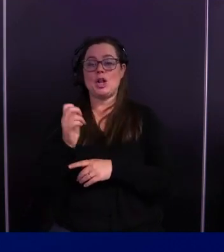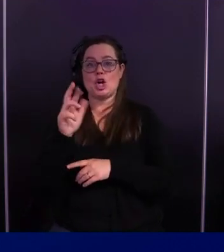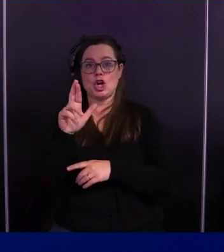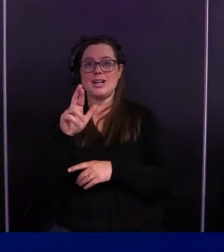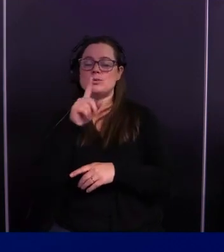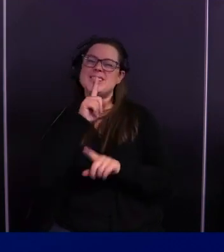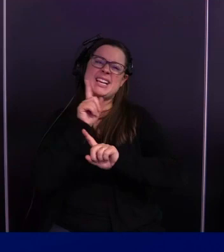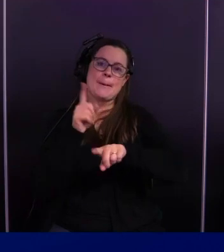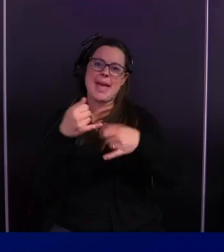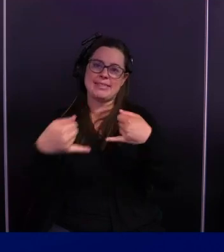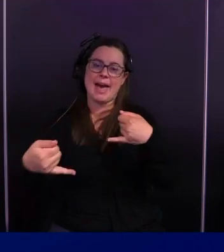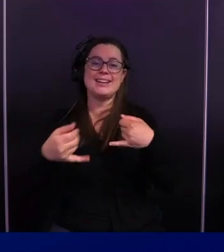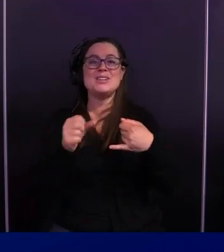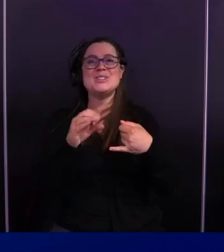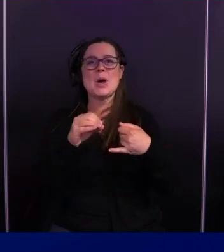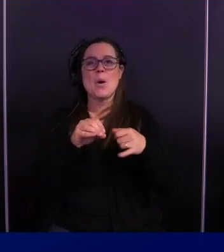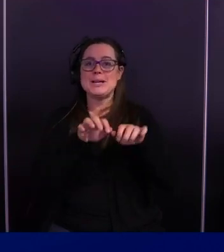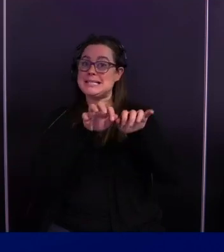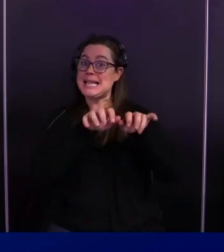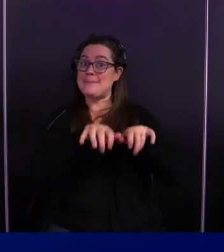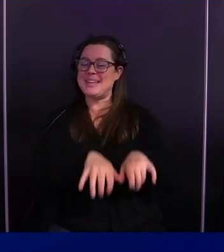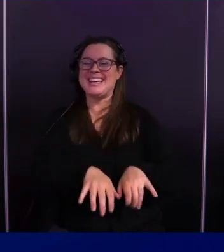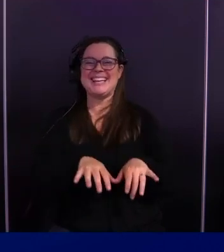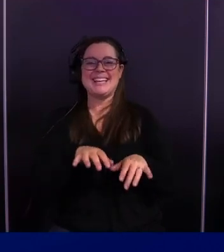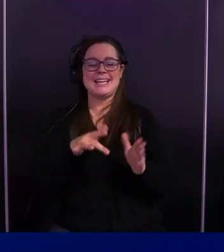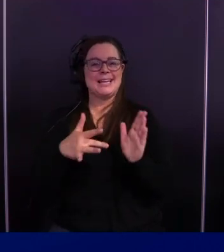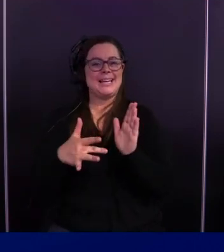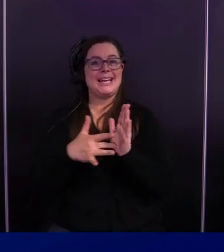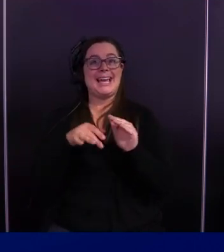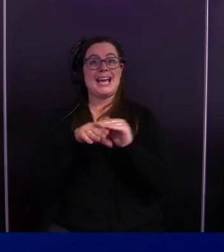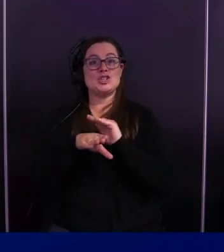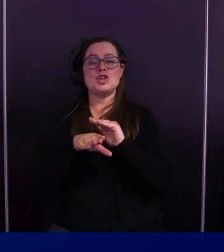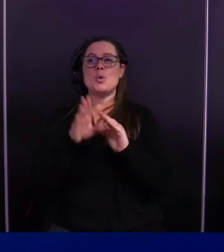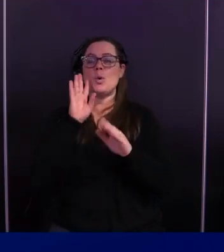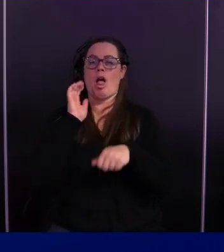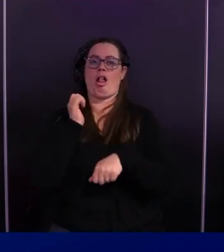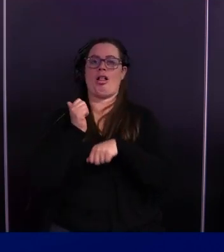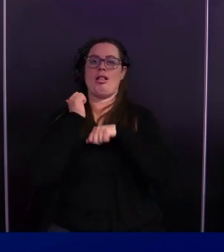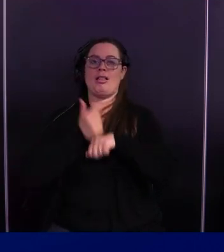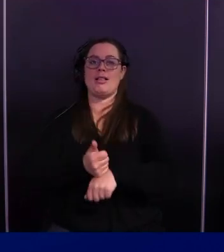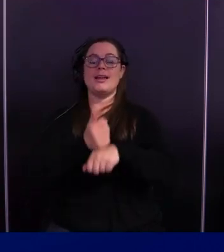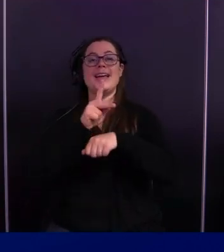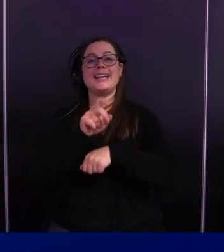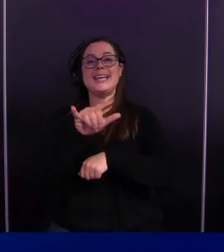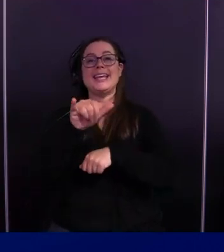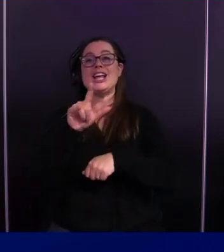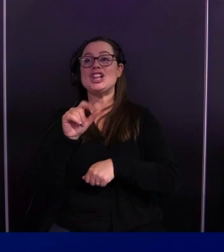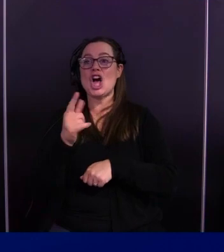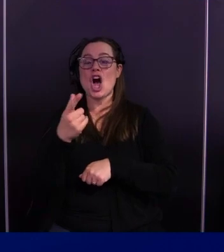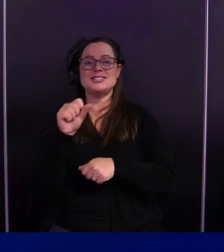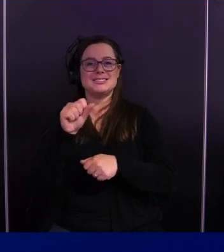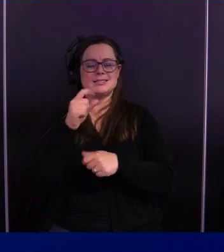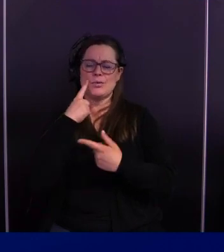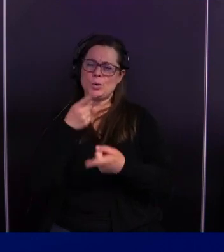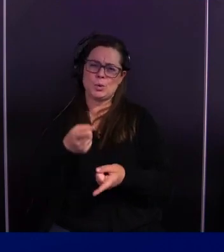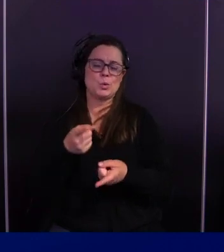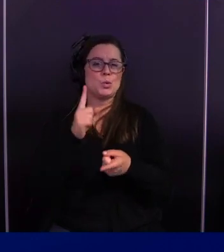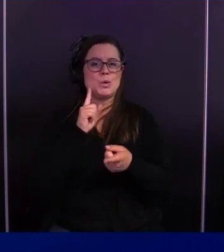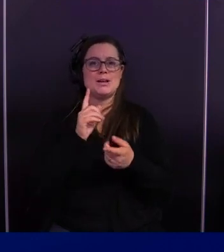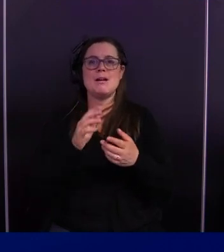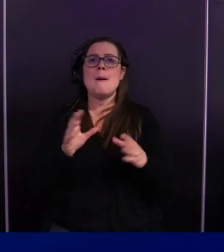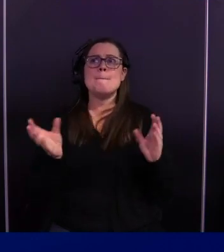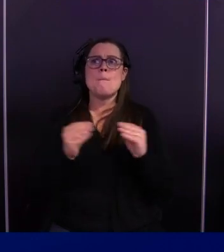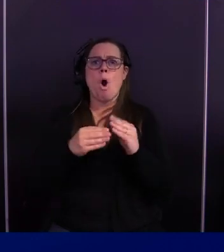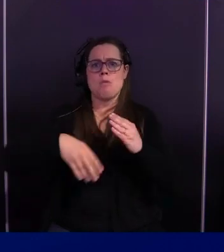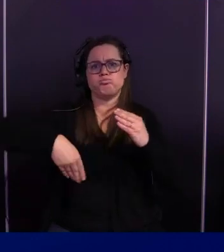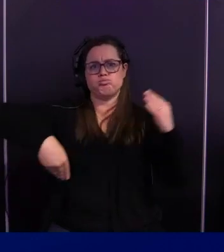line. So you type and hit enter, and it will enable a bunch of key logs for you. There is more that can be done